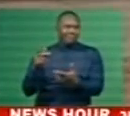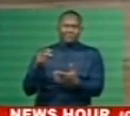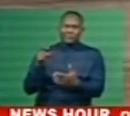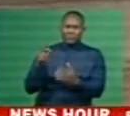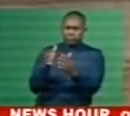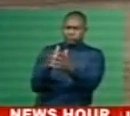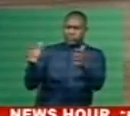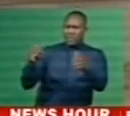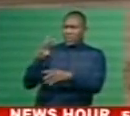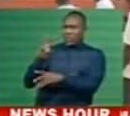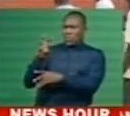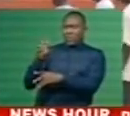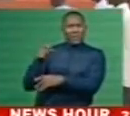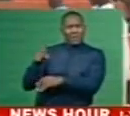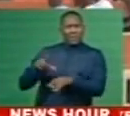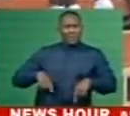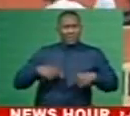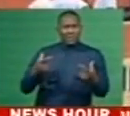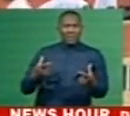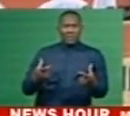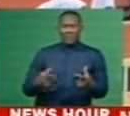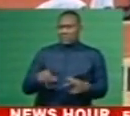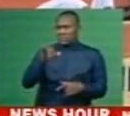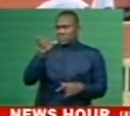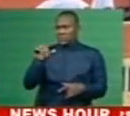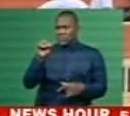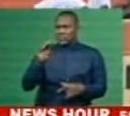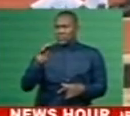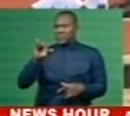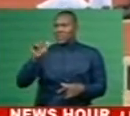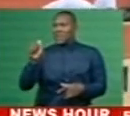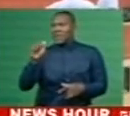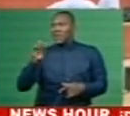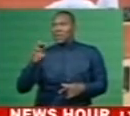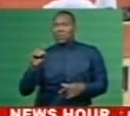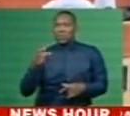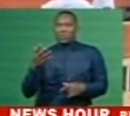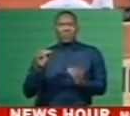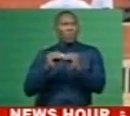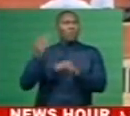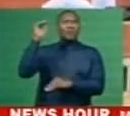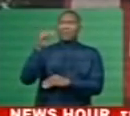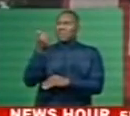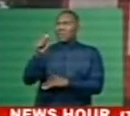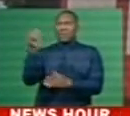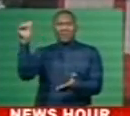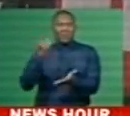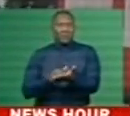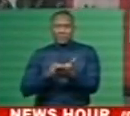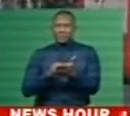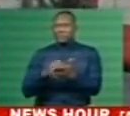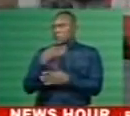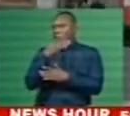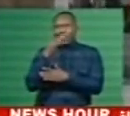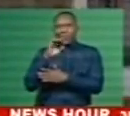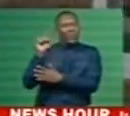ever group of people traditionally known as Jobiao. It has a population of more than 10,000 with farming